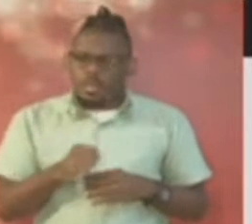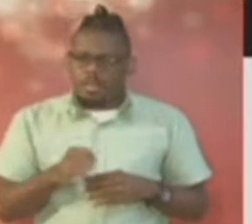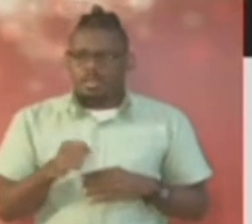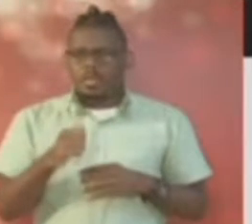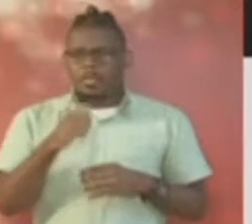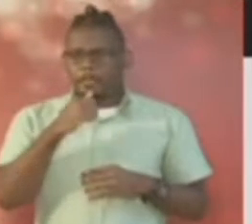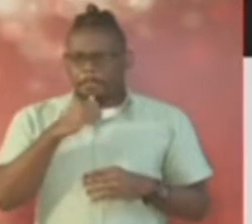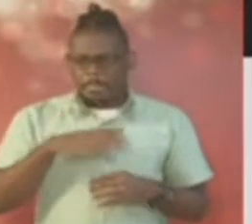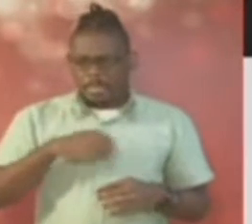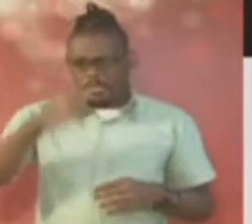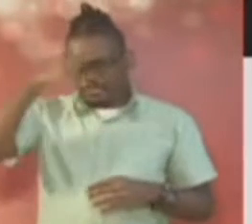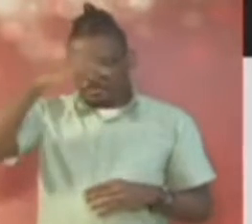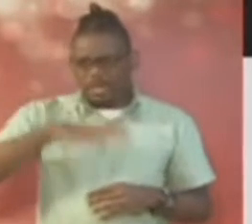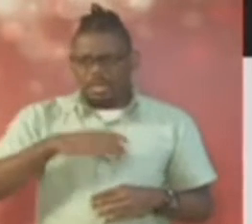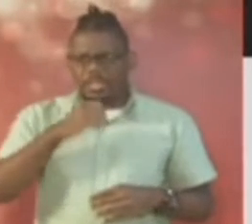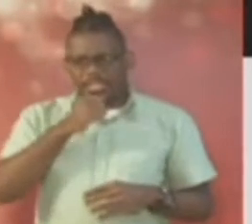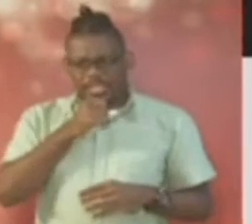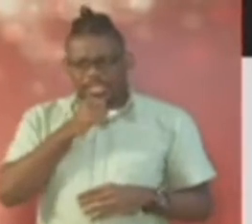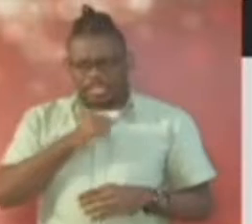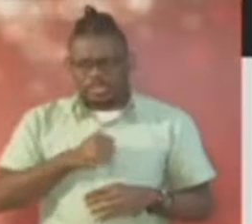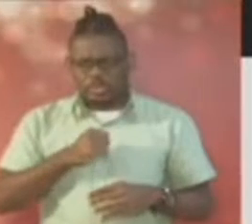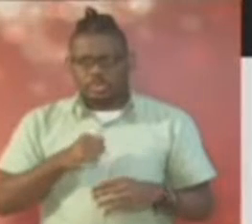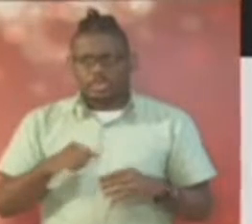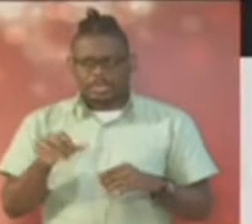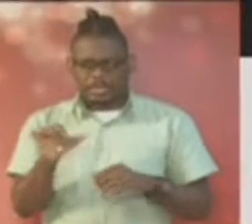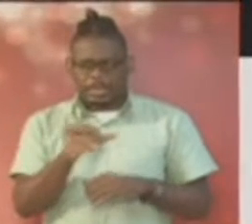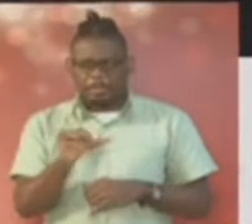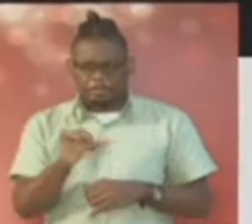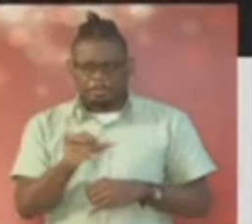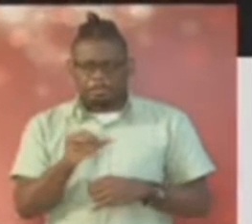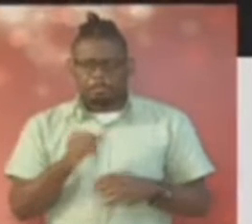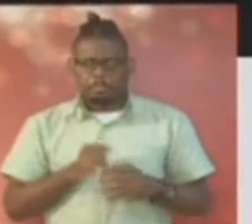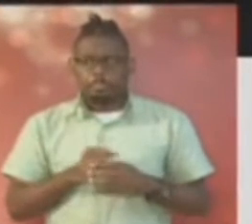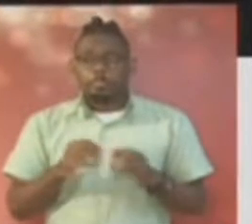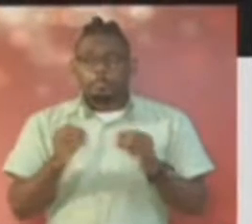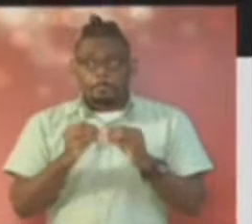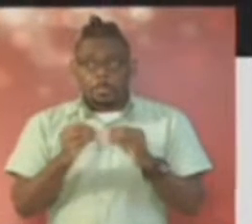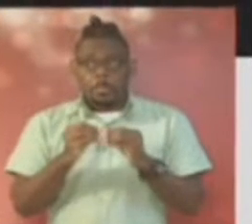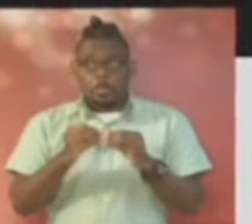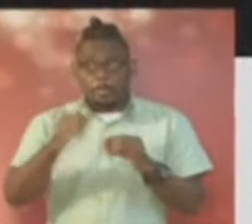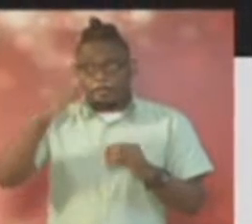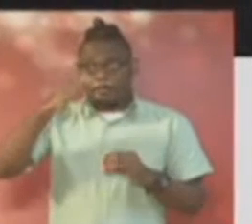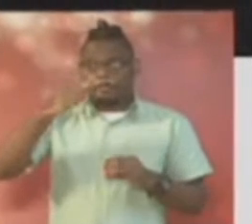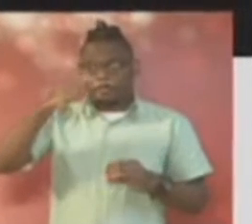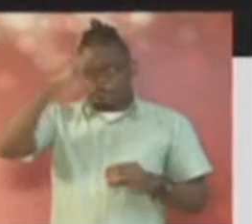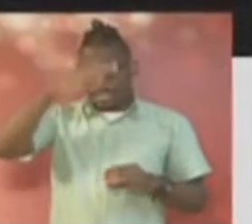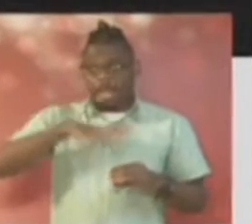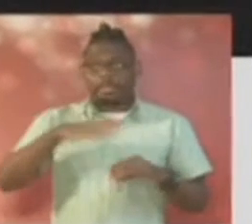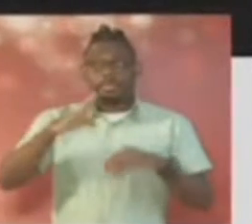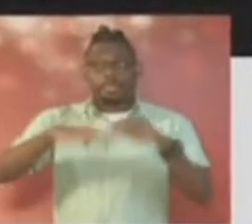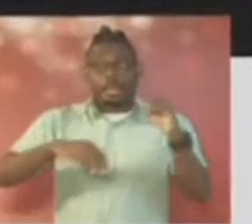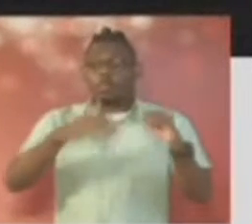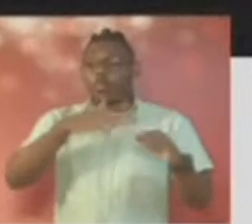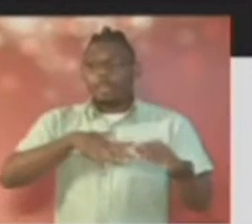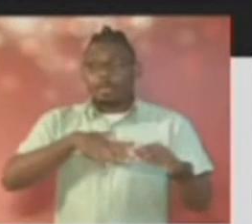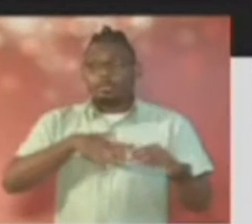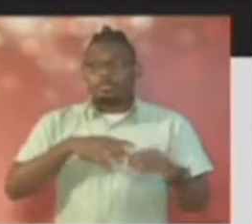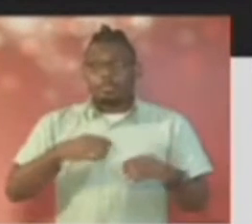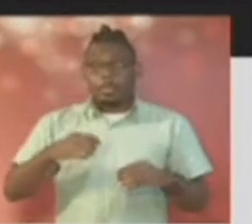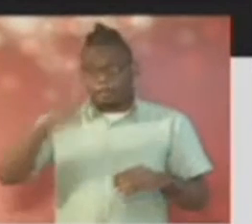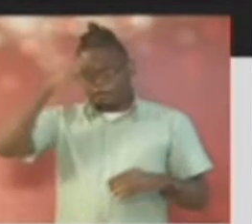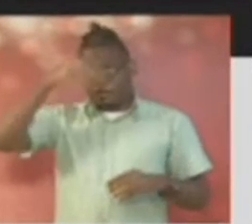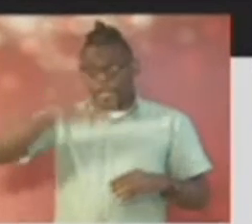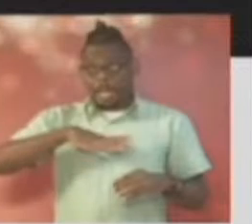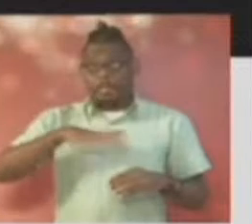that the same pattern is being maintained. Slightly more men than women, so males are 52.7% of the